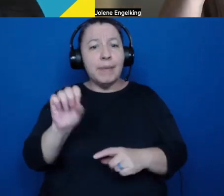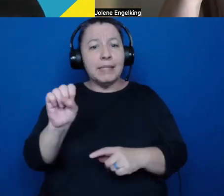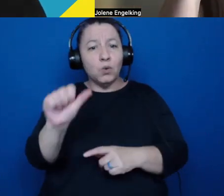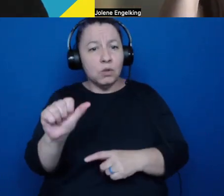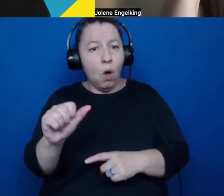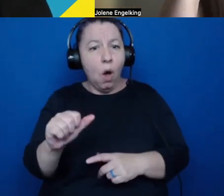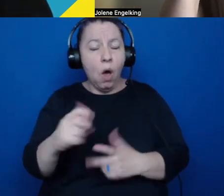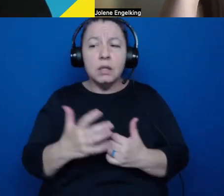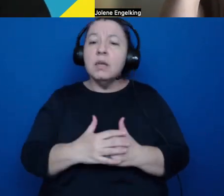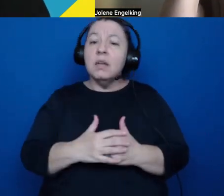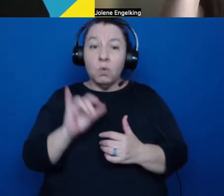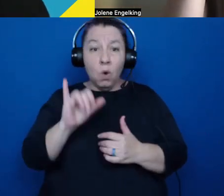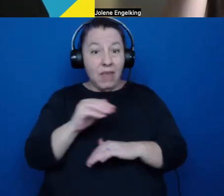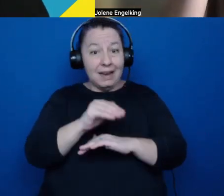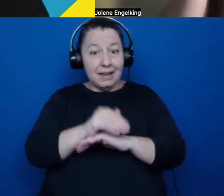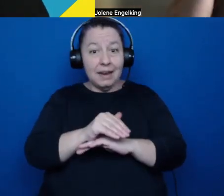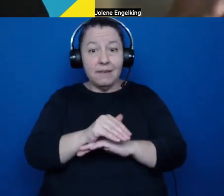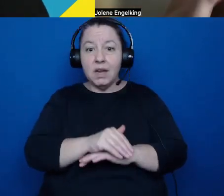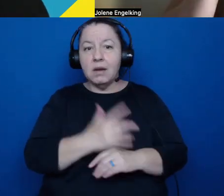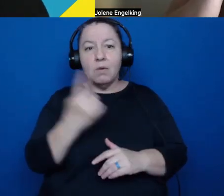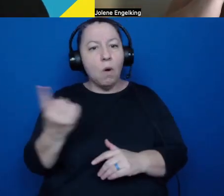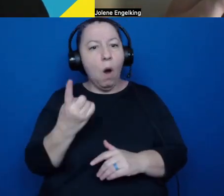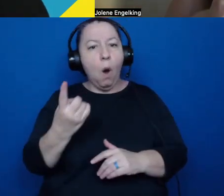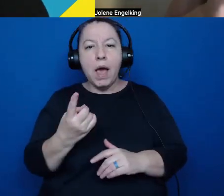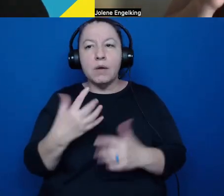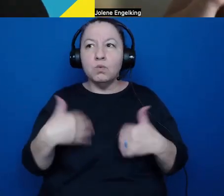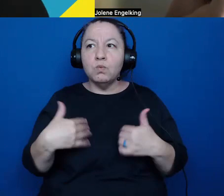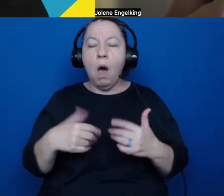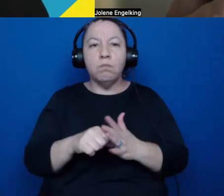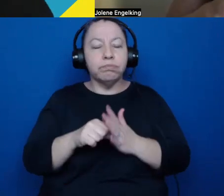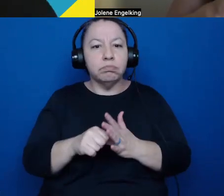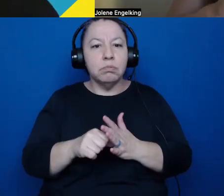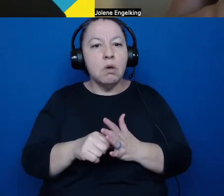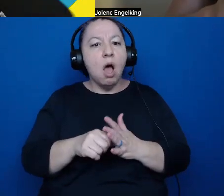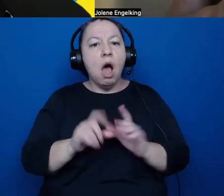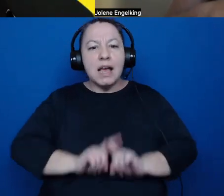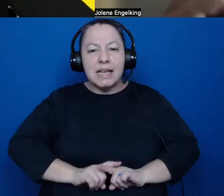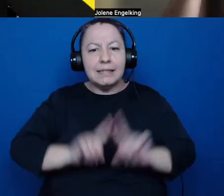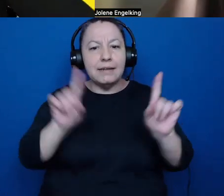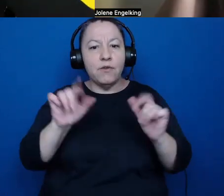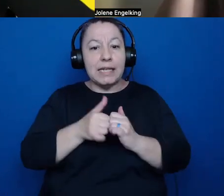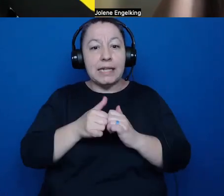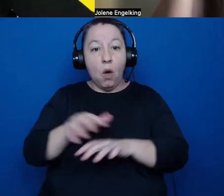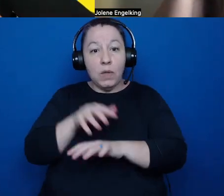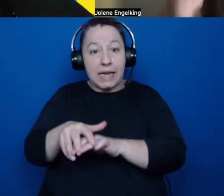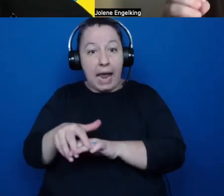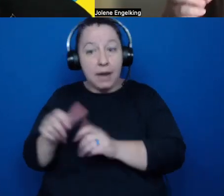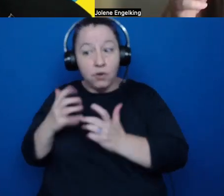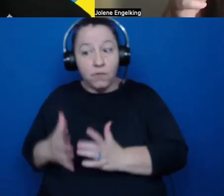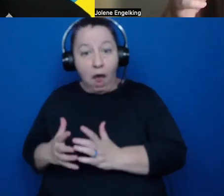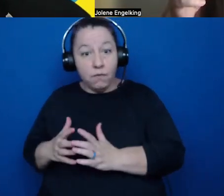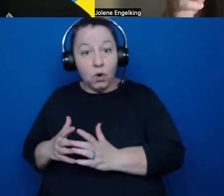that night will always stand out because there was such a stark difference in how the Native survivor was treated versus how the